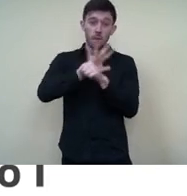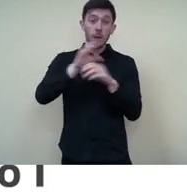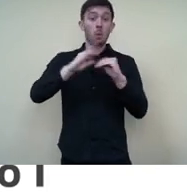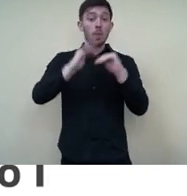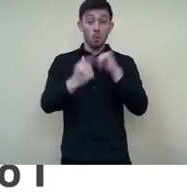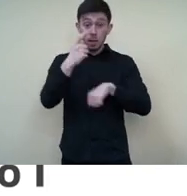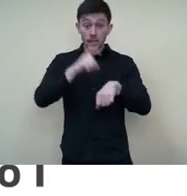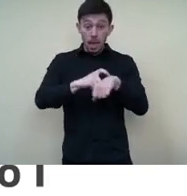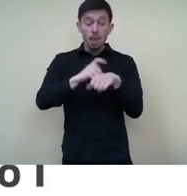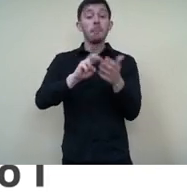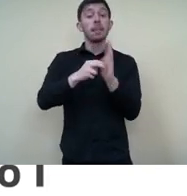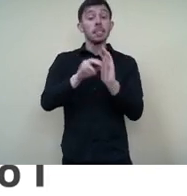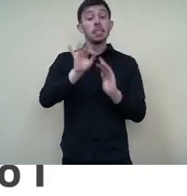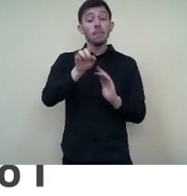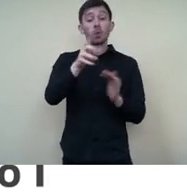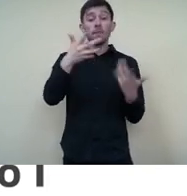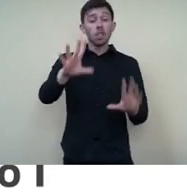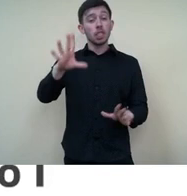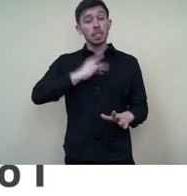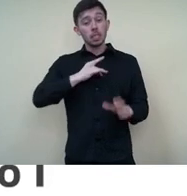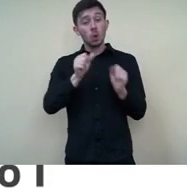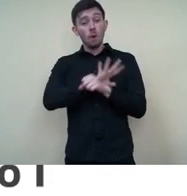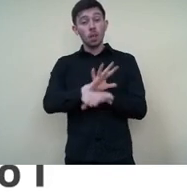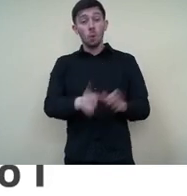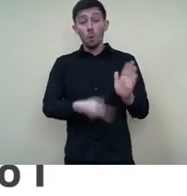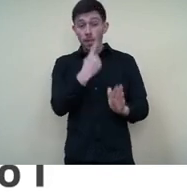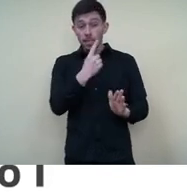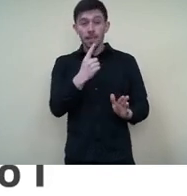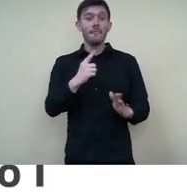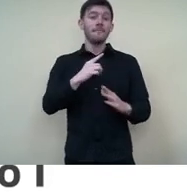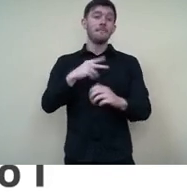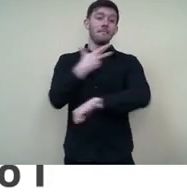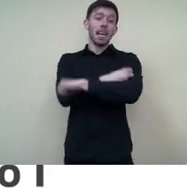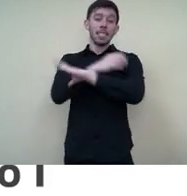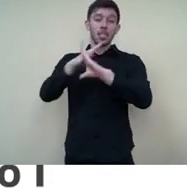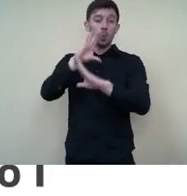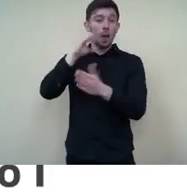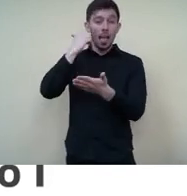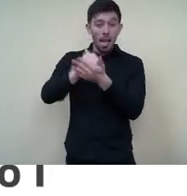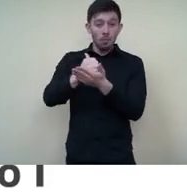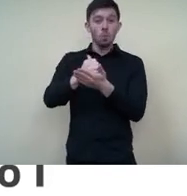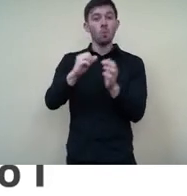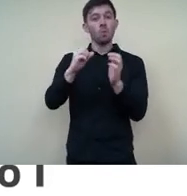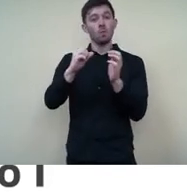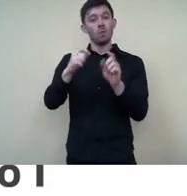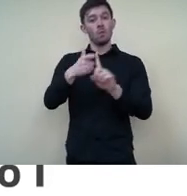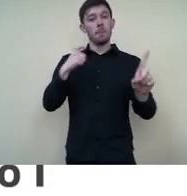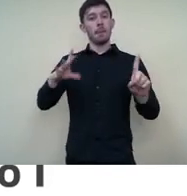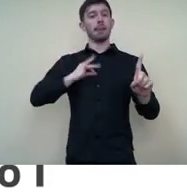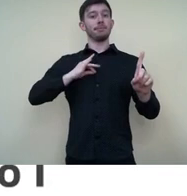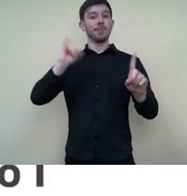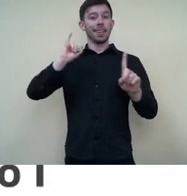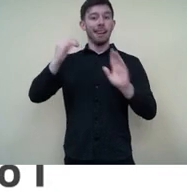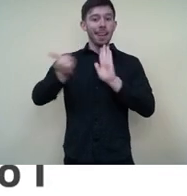would suggest that if you got COVID already once, the vaccine may help prevent you from getting infected again, which has been shown to